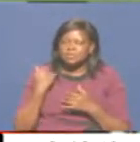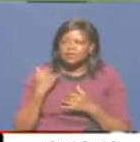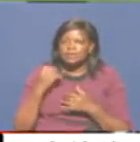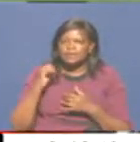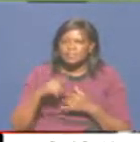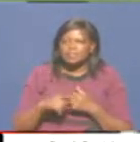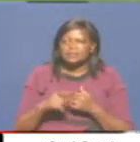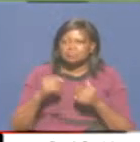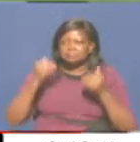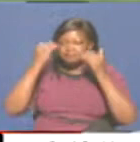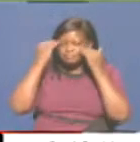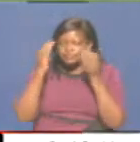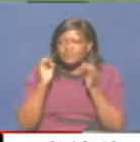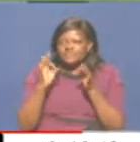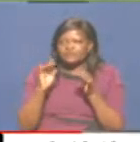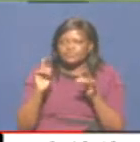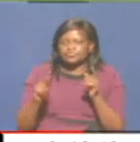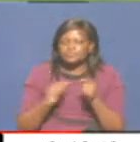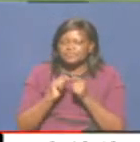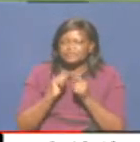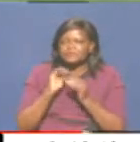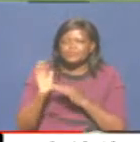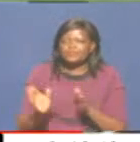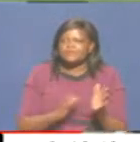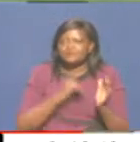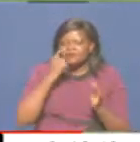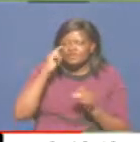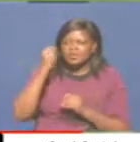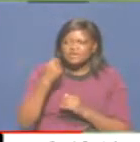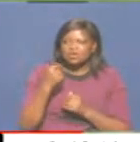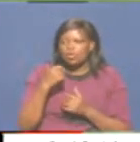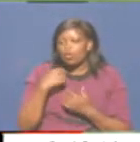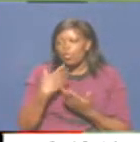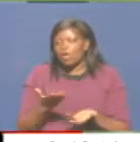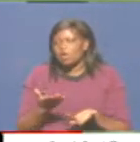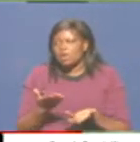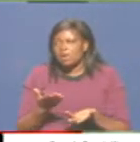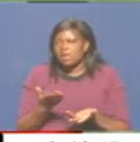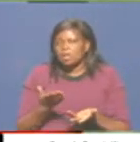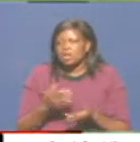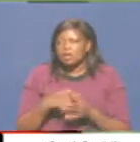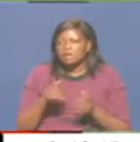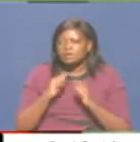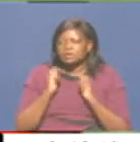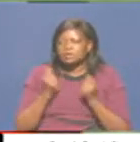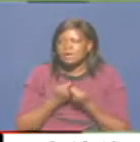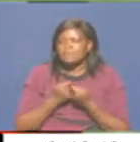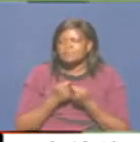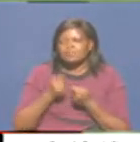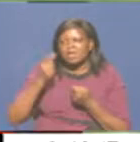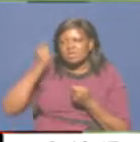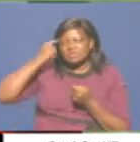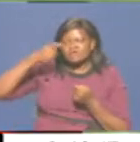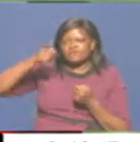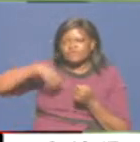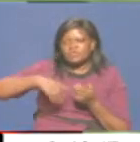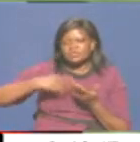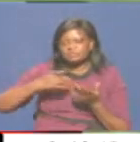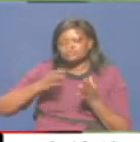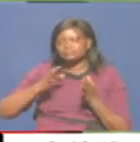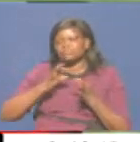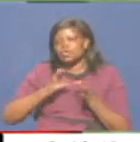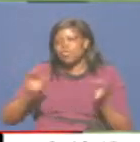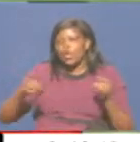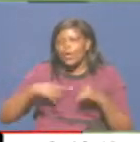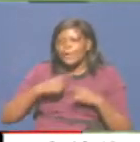don't know if we specifically prepared for Kenya or specifically prepared for any team. I think for us it's a long process